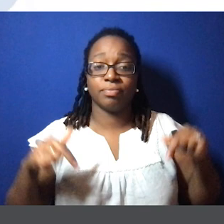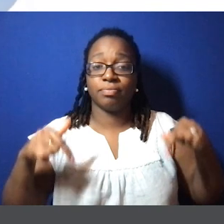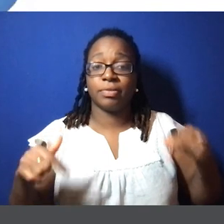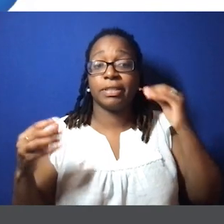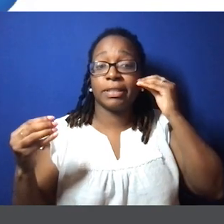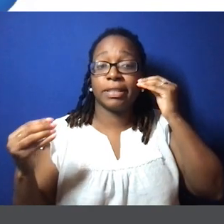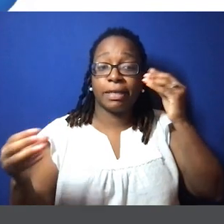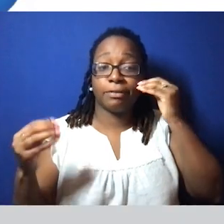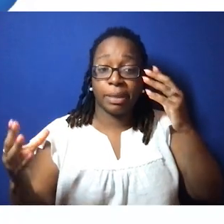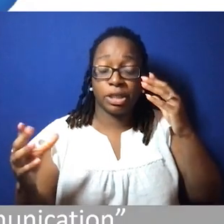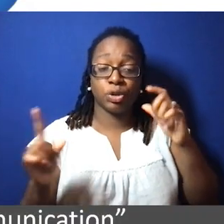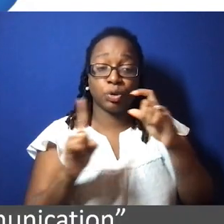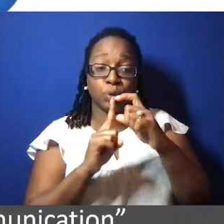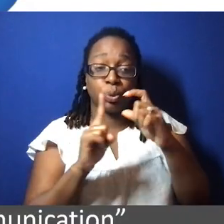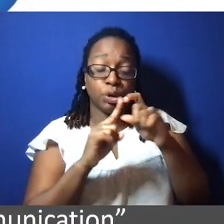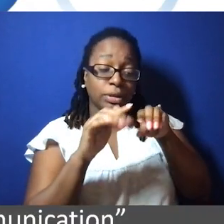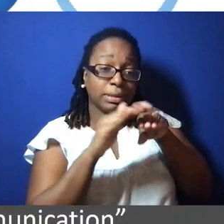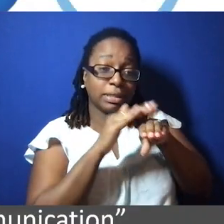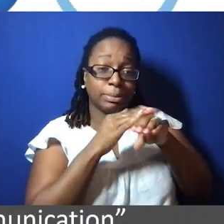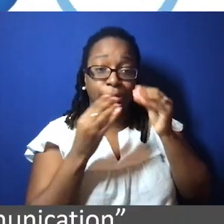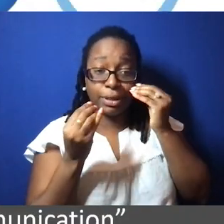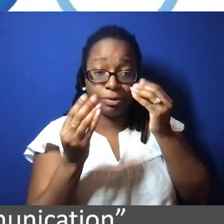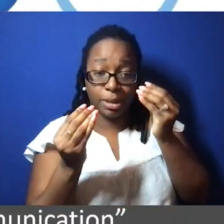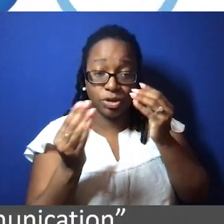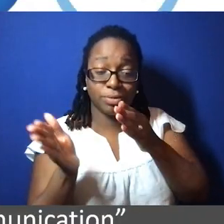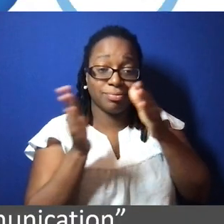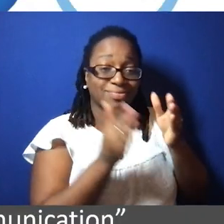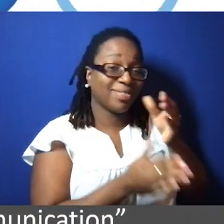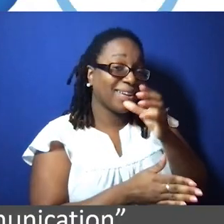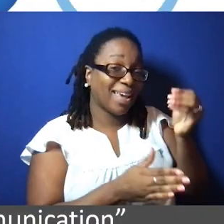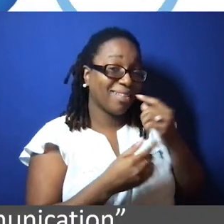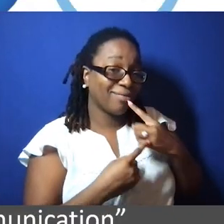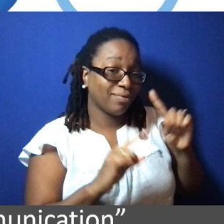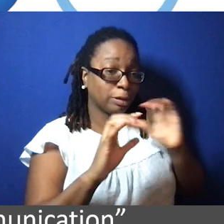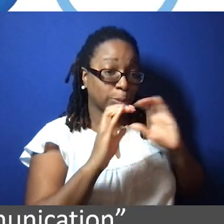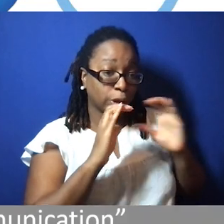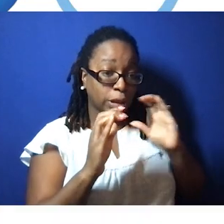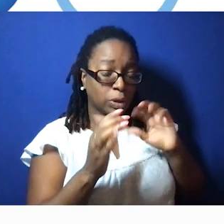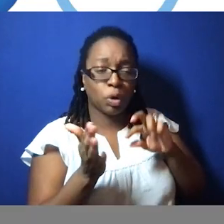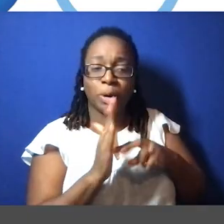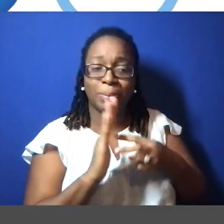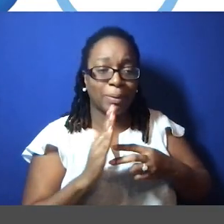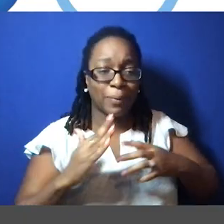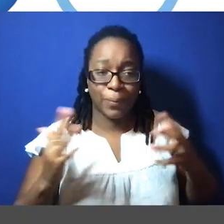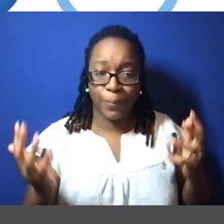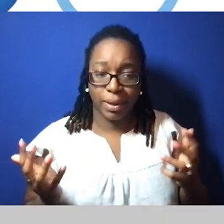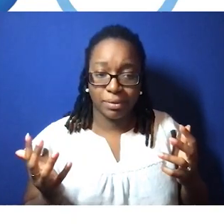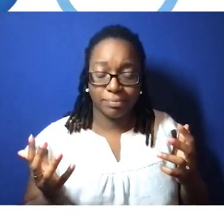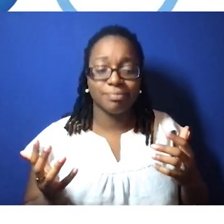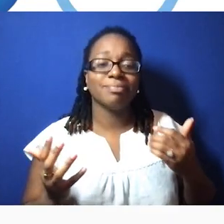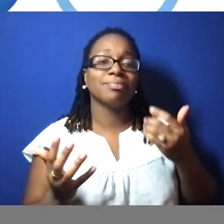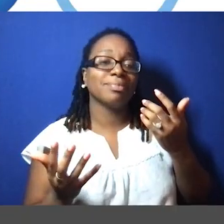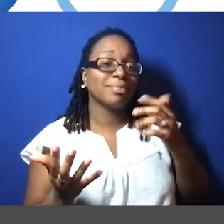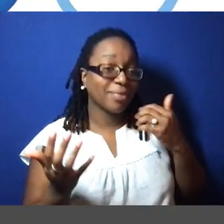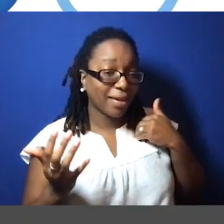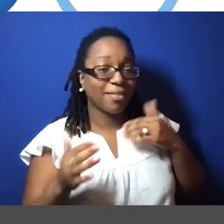In this context, the terms accessible information and effective communication simply mean that